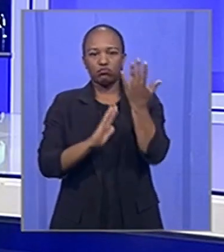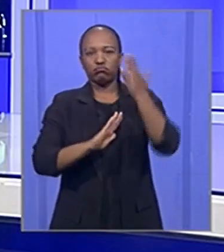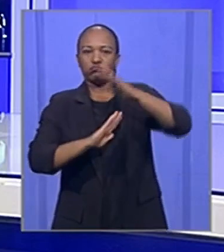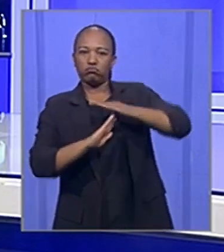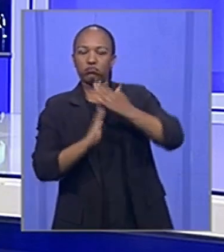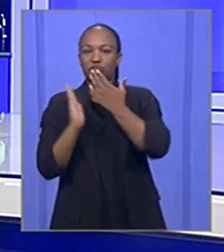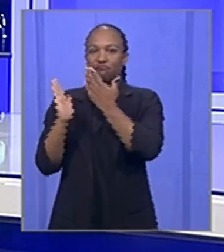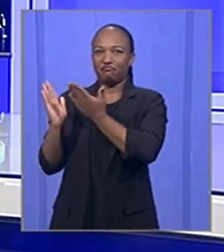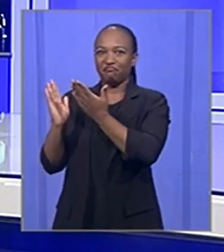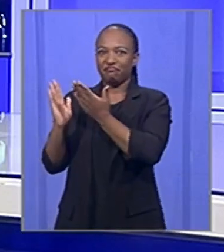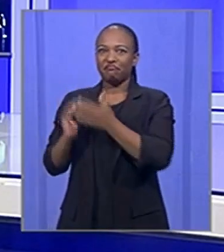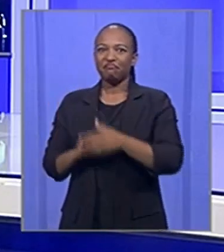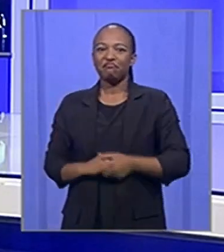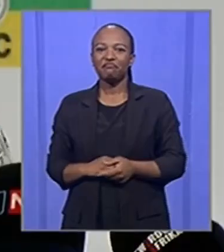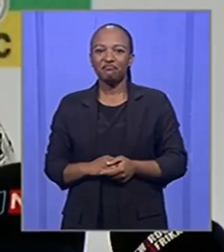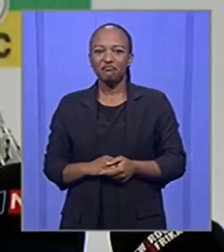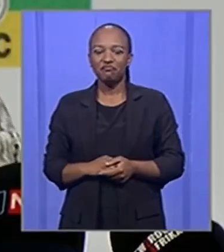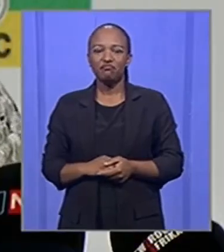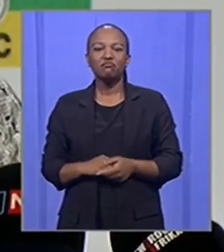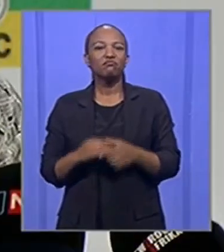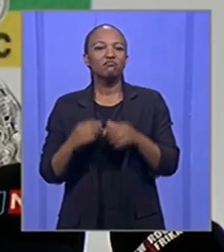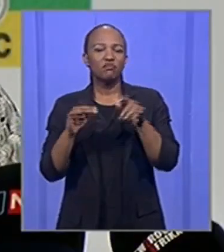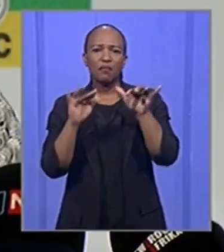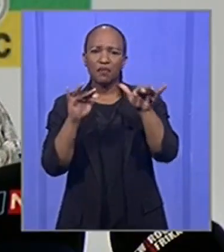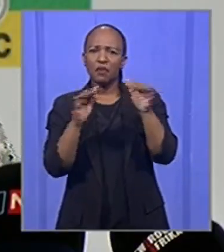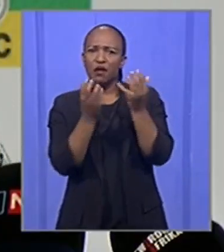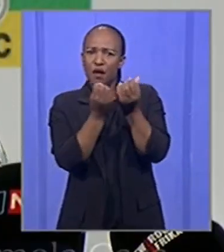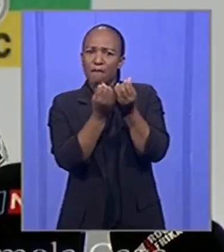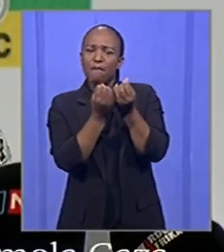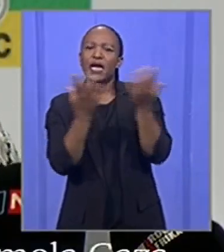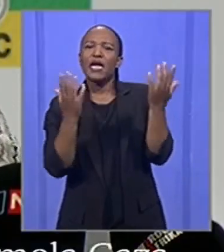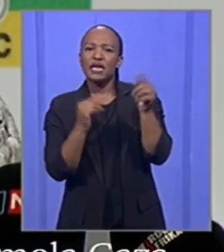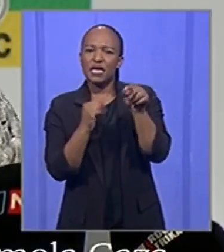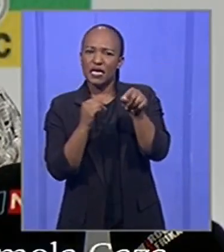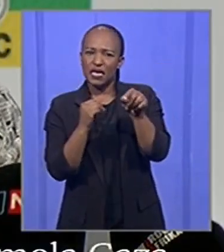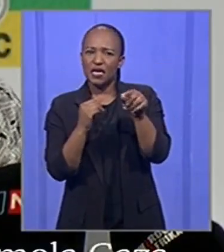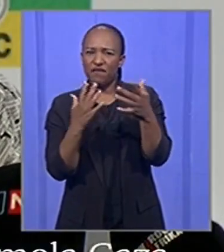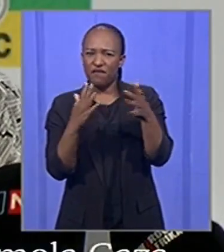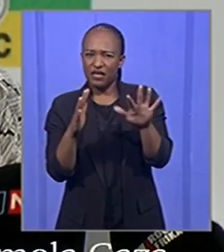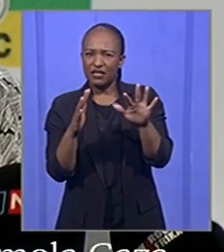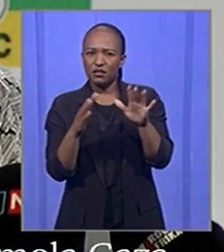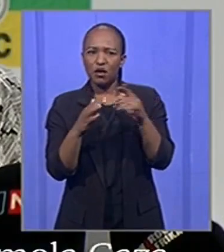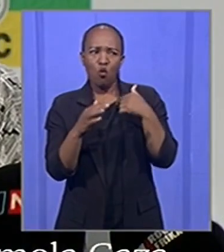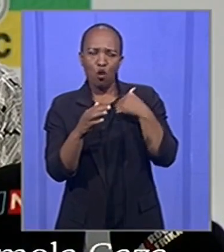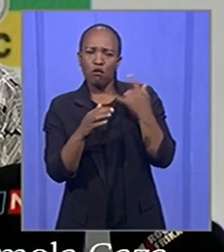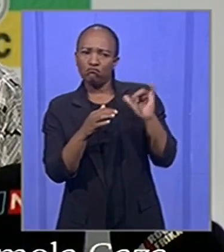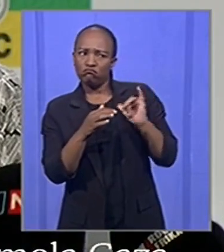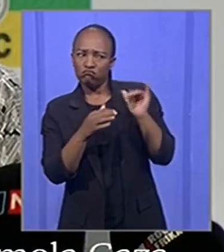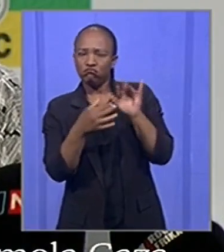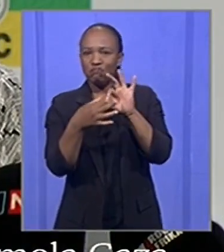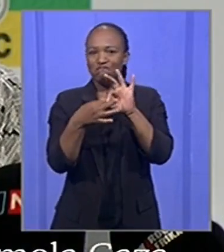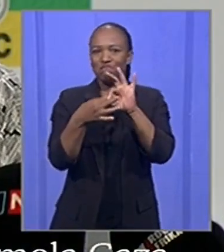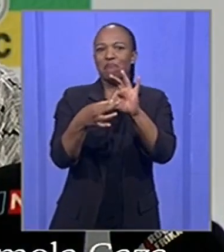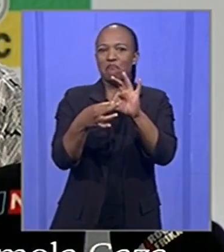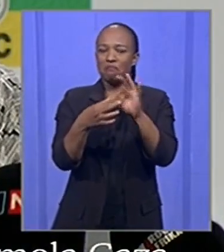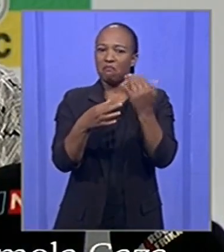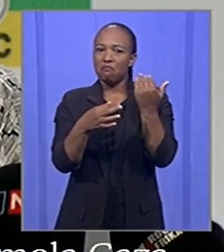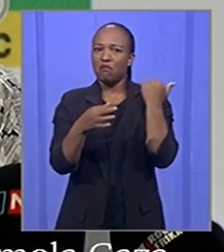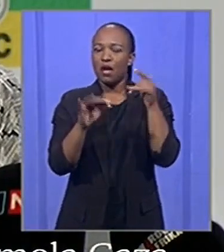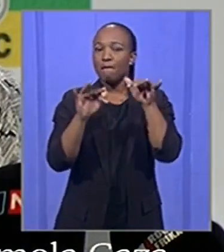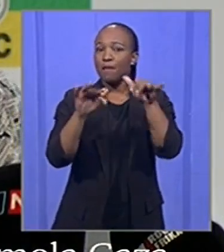dihloho tsa tsona. There are many who share our commitment to the just cause